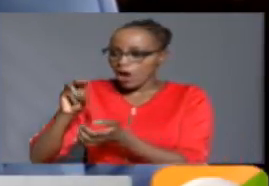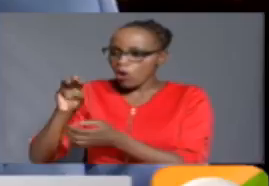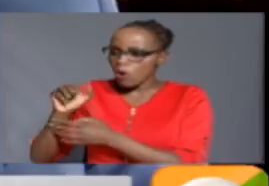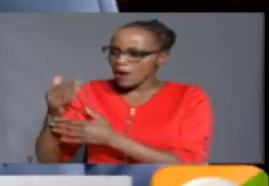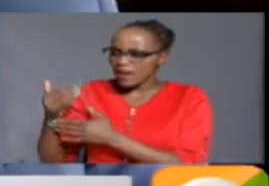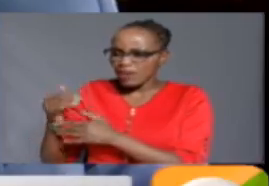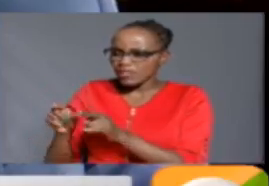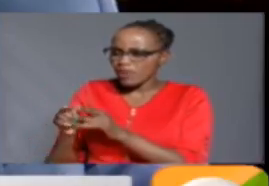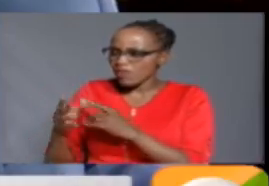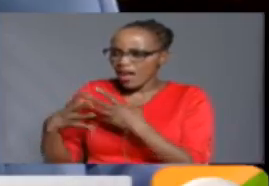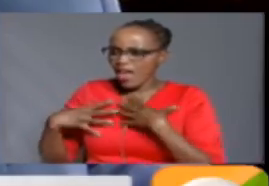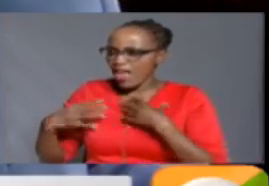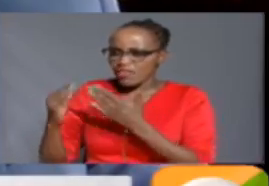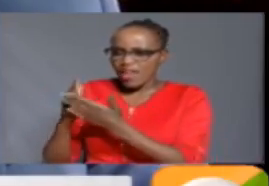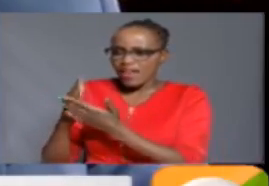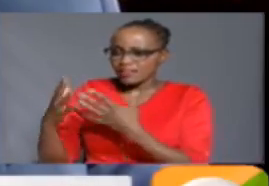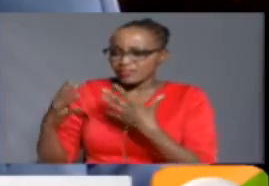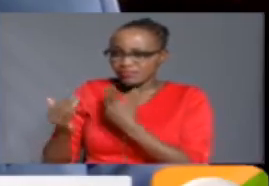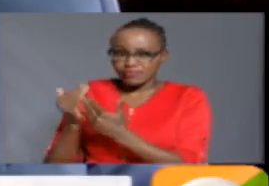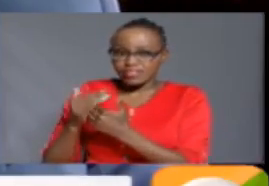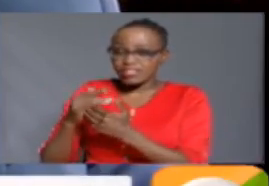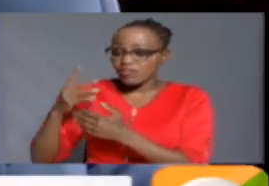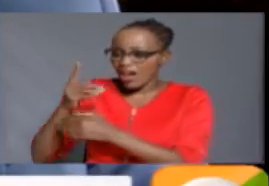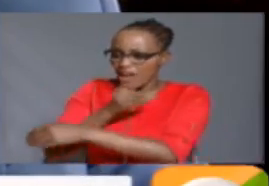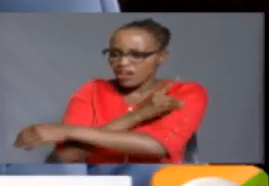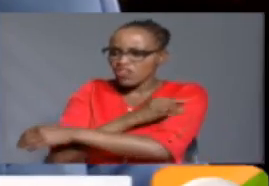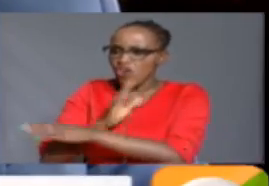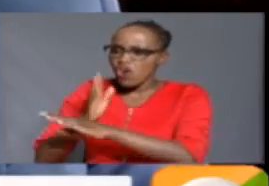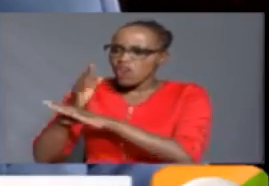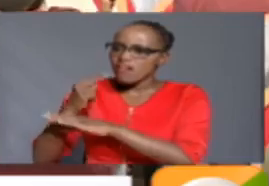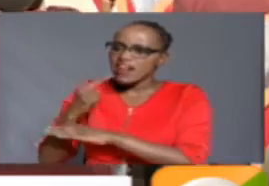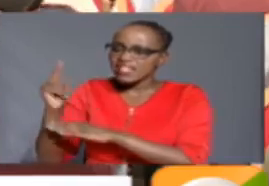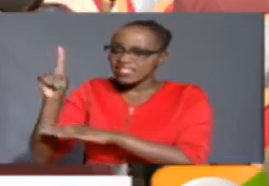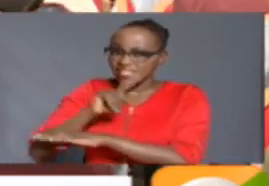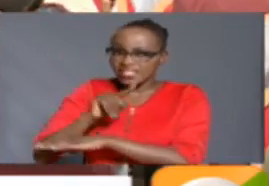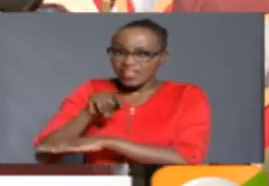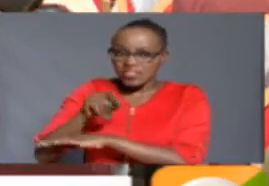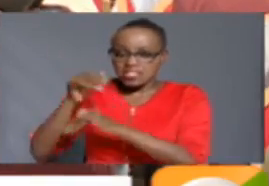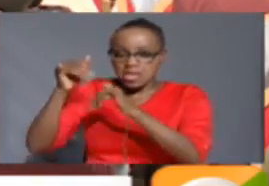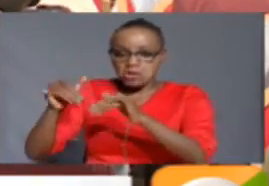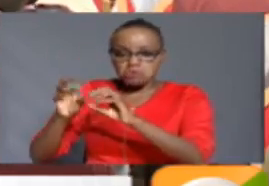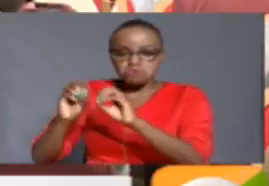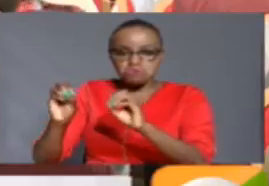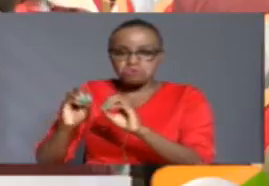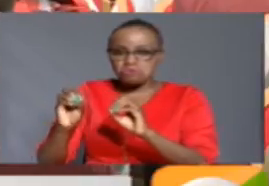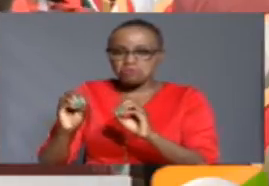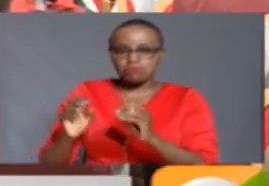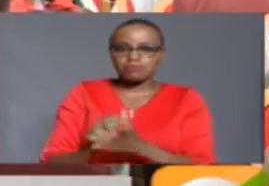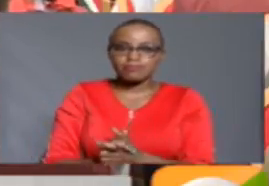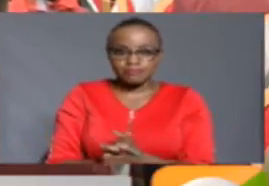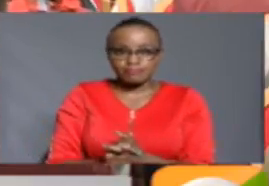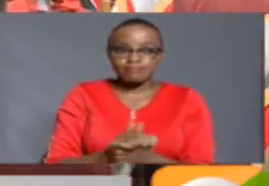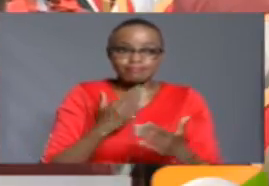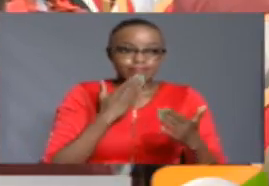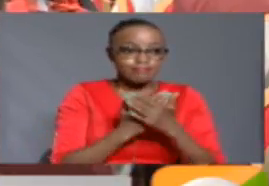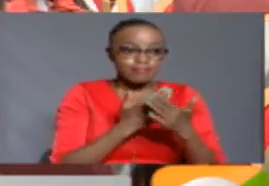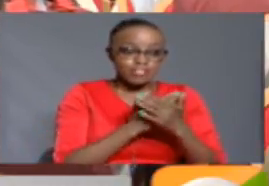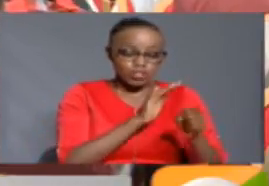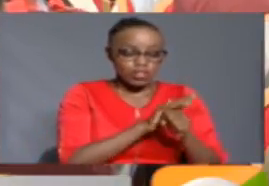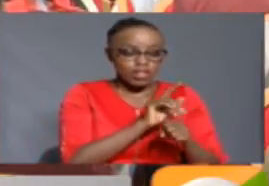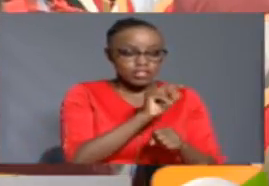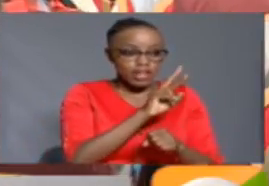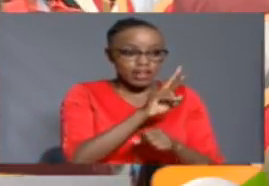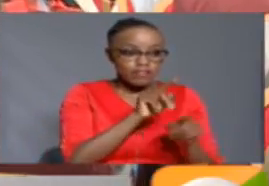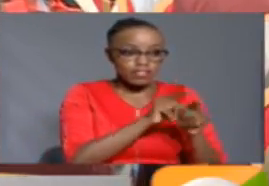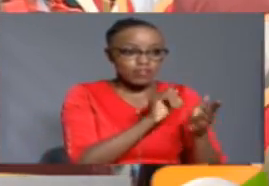ails the healthcare system? Because the doctors also were on strike for over 100 days. Yeah. This is not new to you. Yeah, thank you, Trevor, and thank you